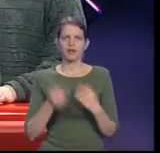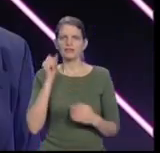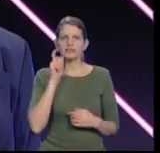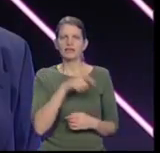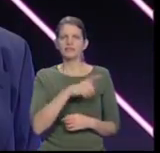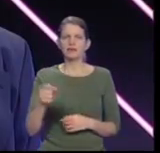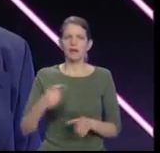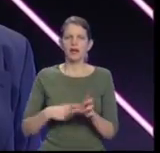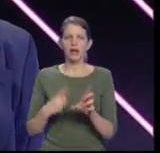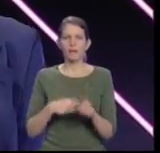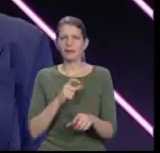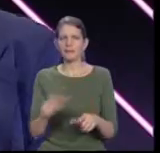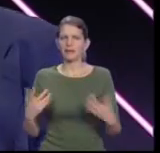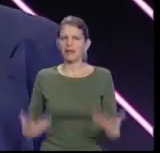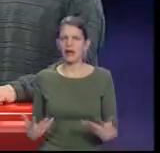today.